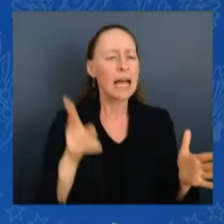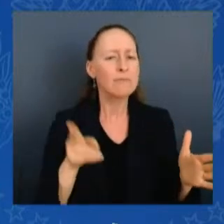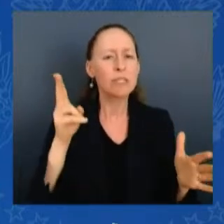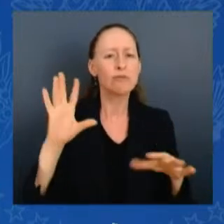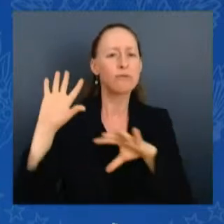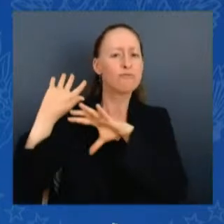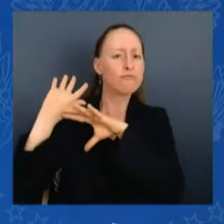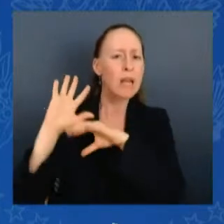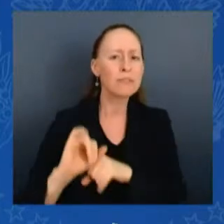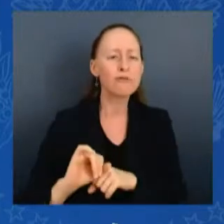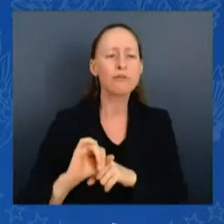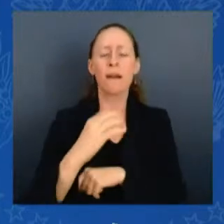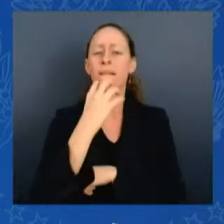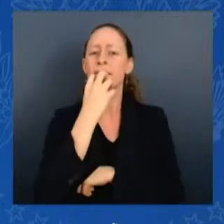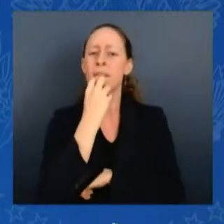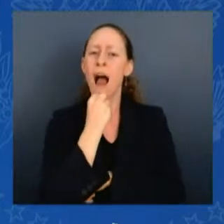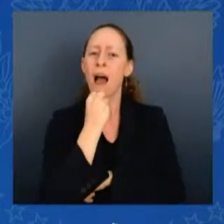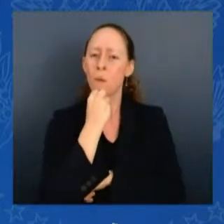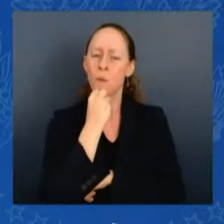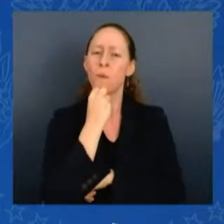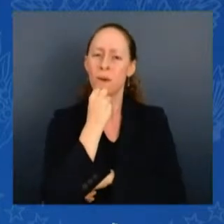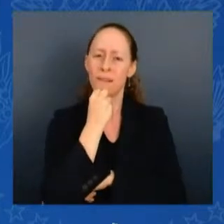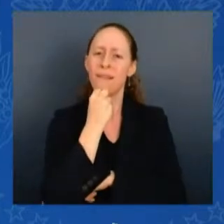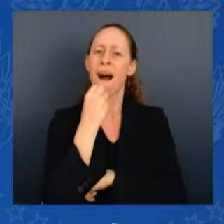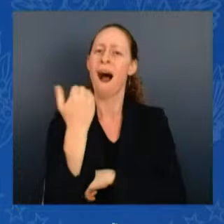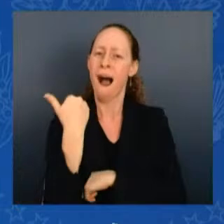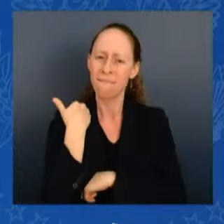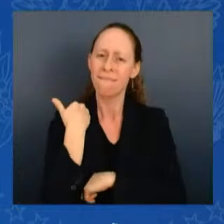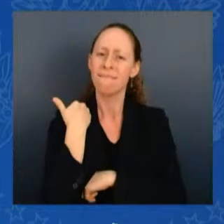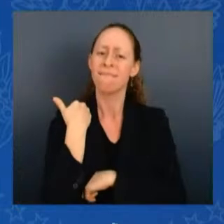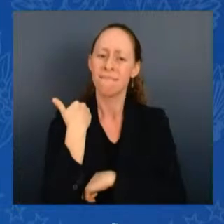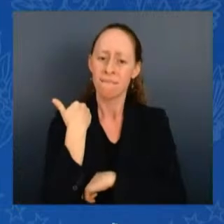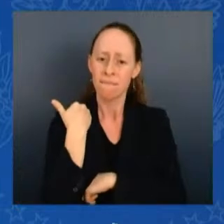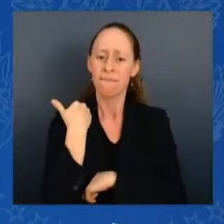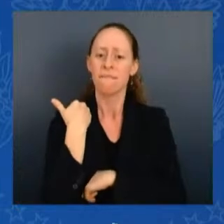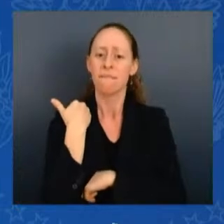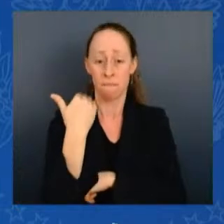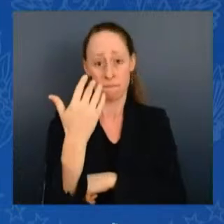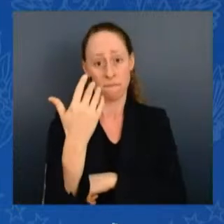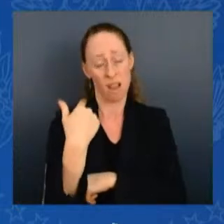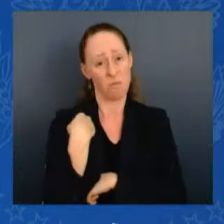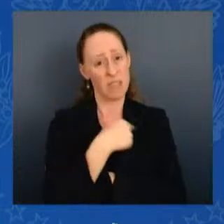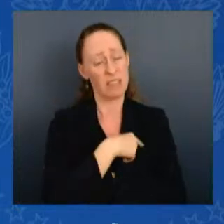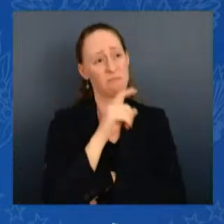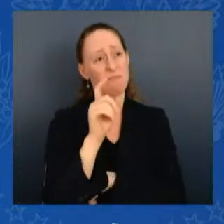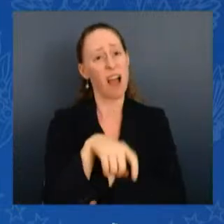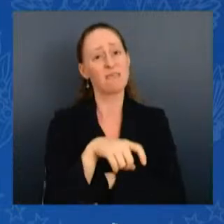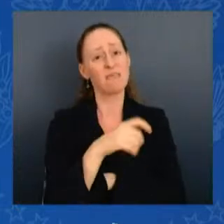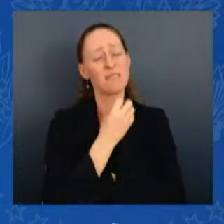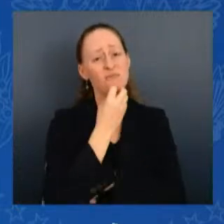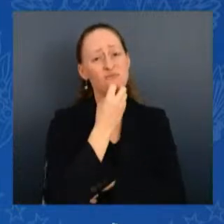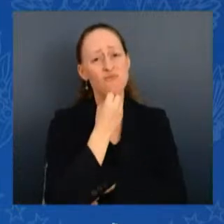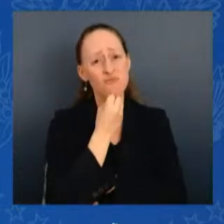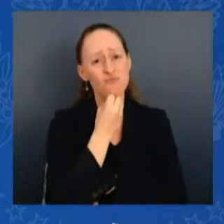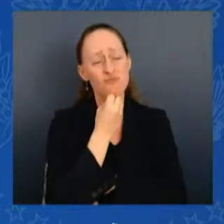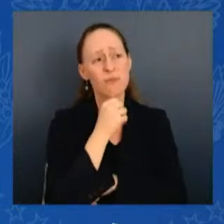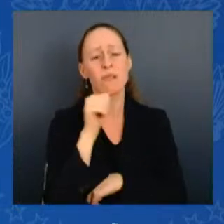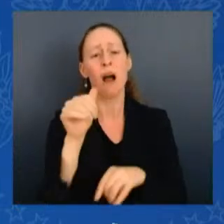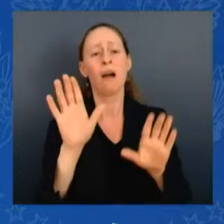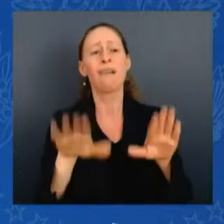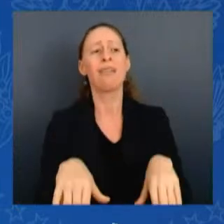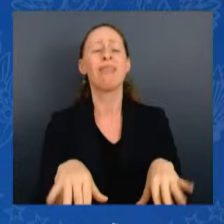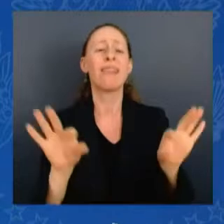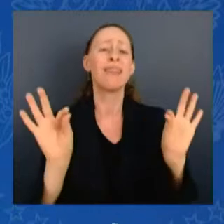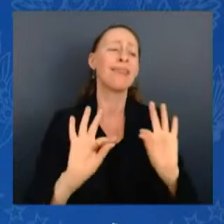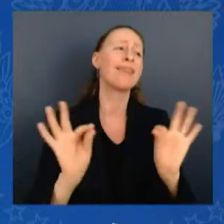It was not a given in 1949. It is not a given now, and it